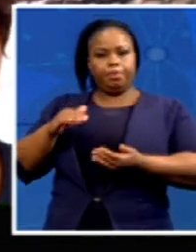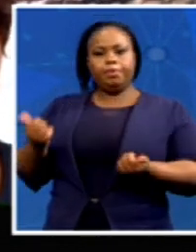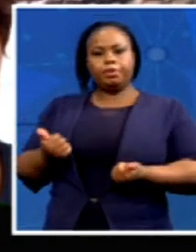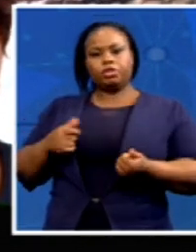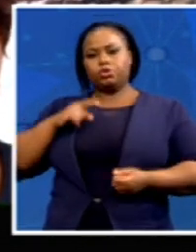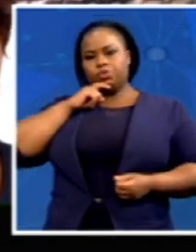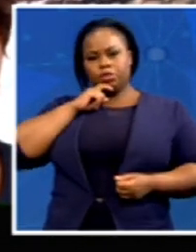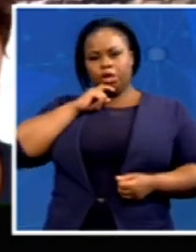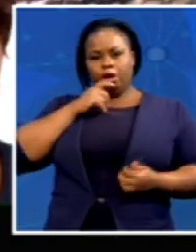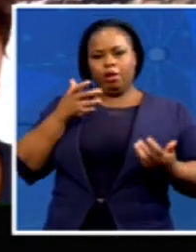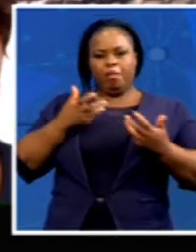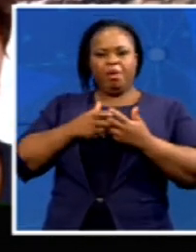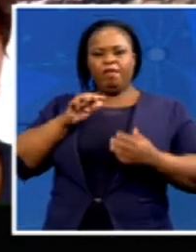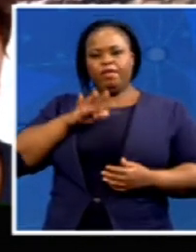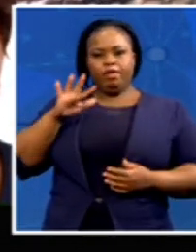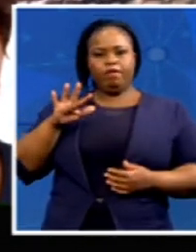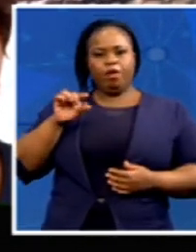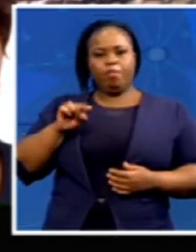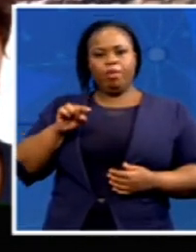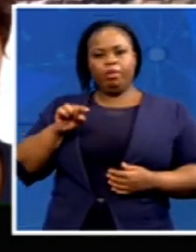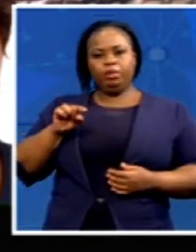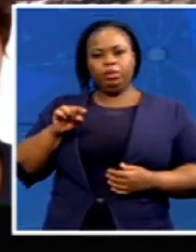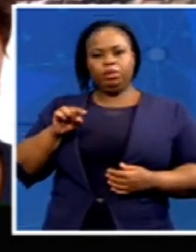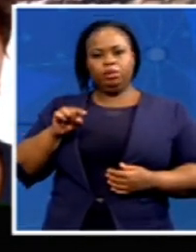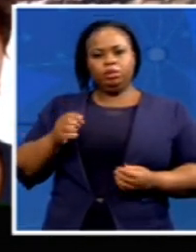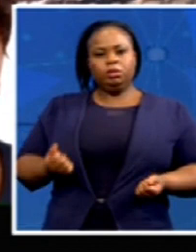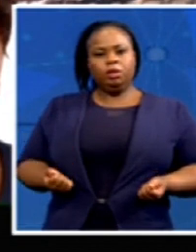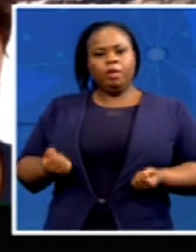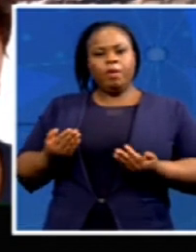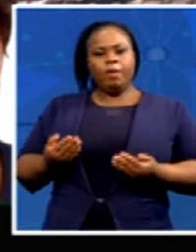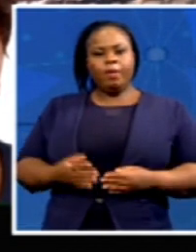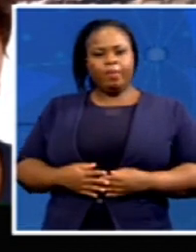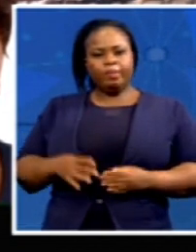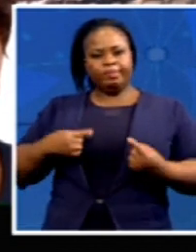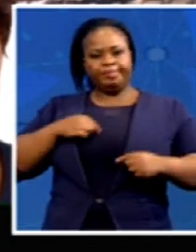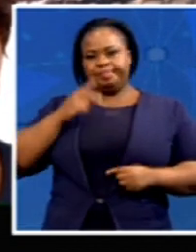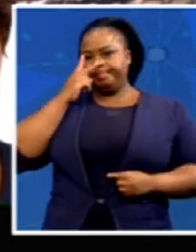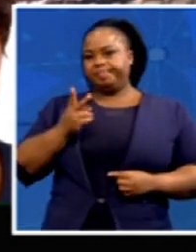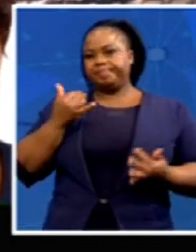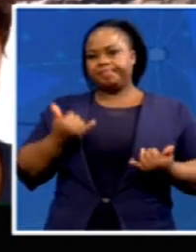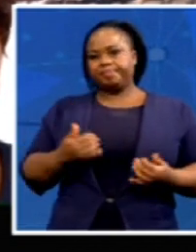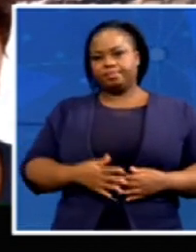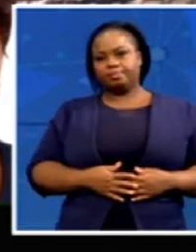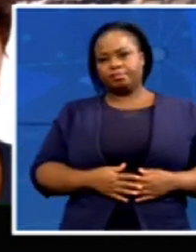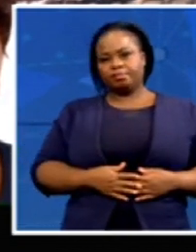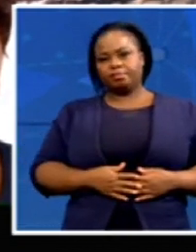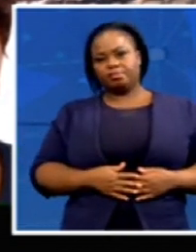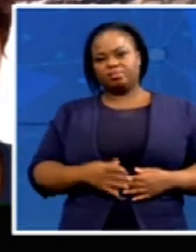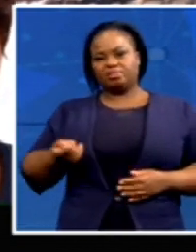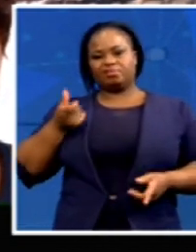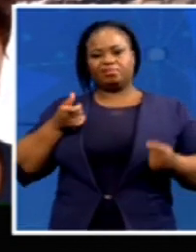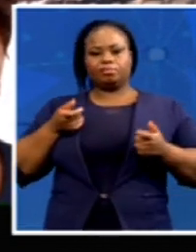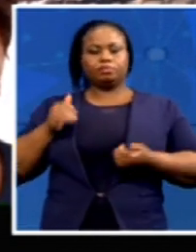of total supply. So what you are seeing now is that a lot more vaccines are coming in now, and the